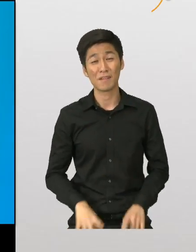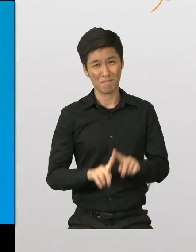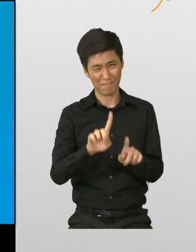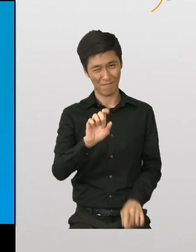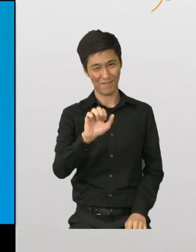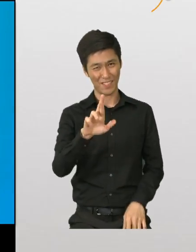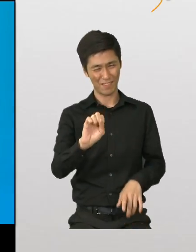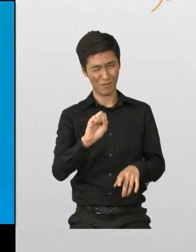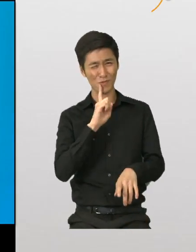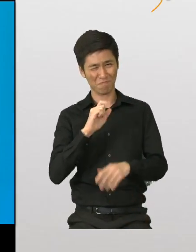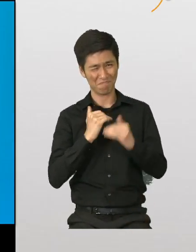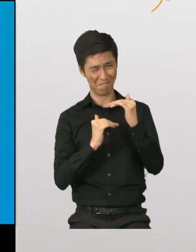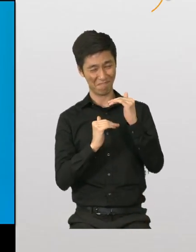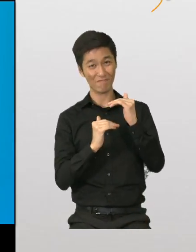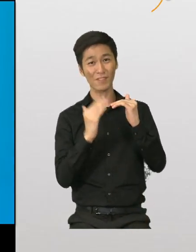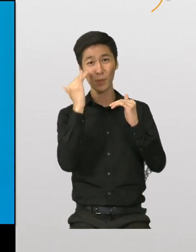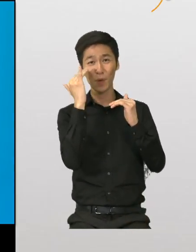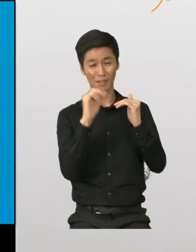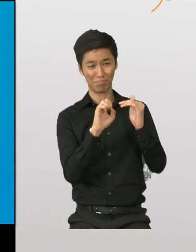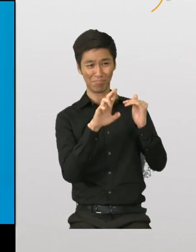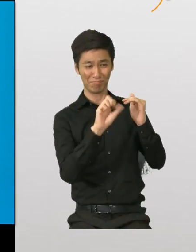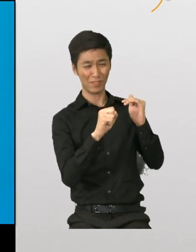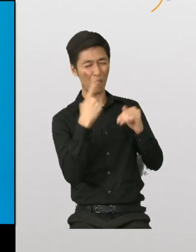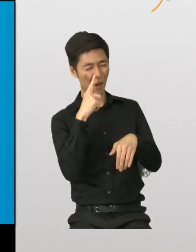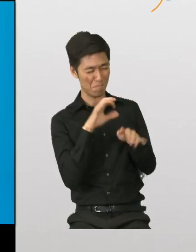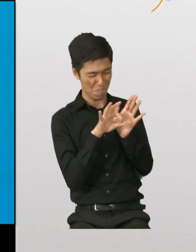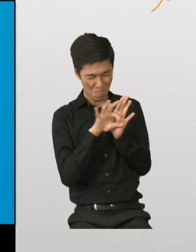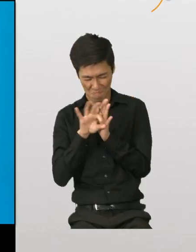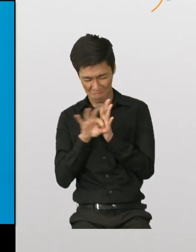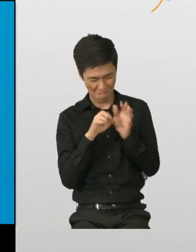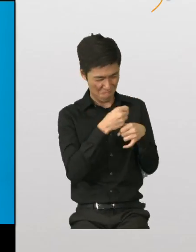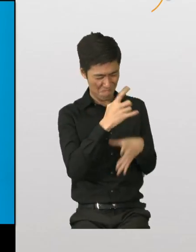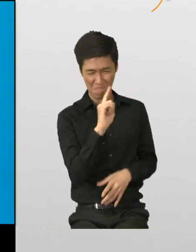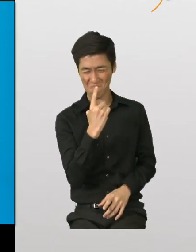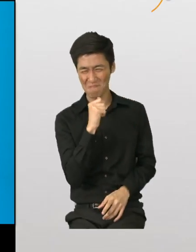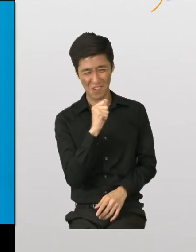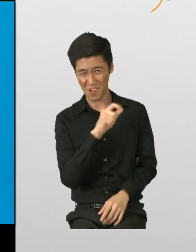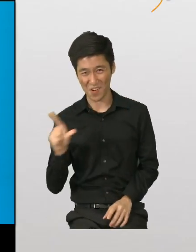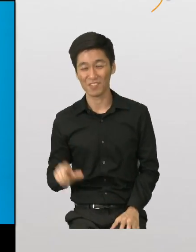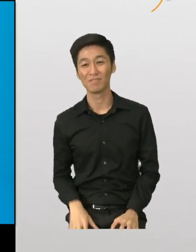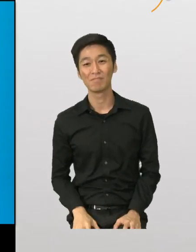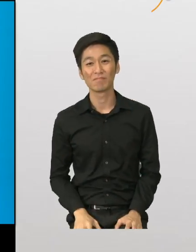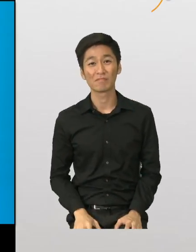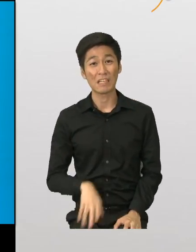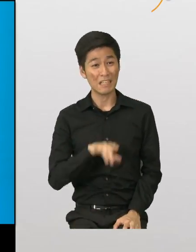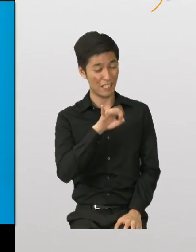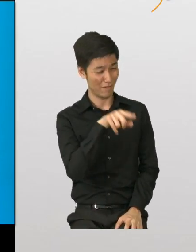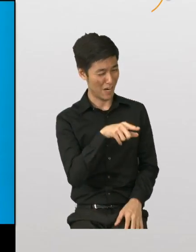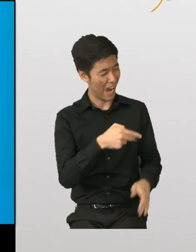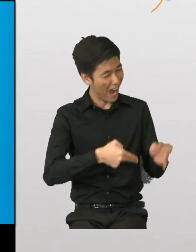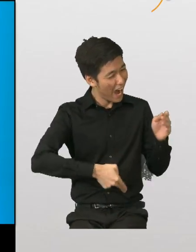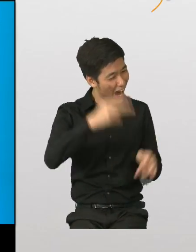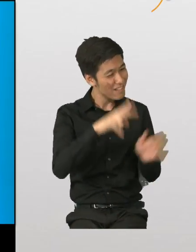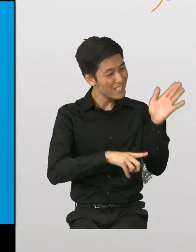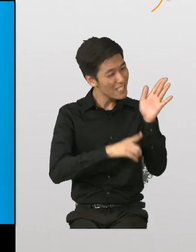limited scheme because it's meant for selected HDB blocks or precincts which have high development value, which we can